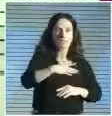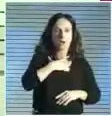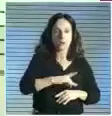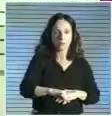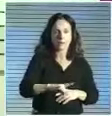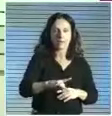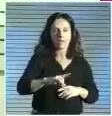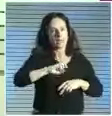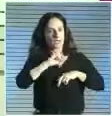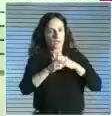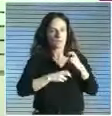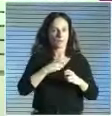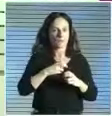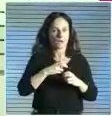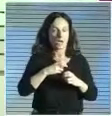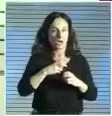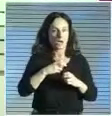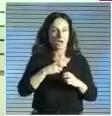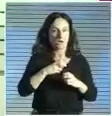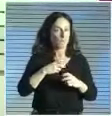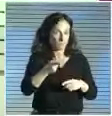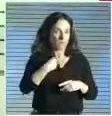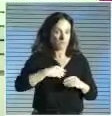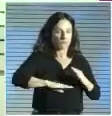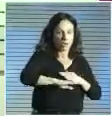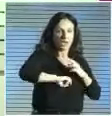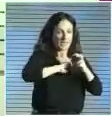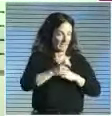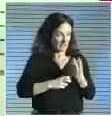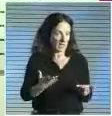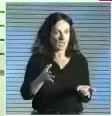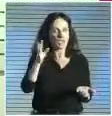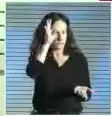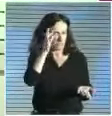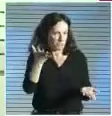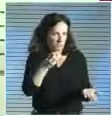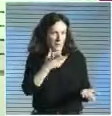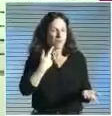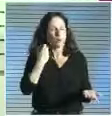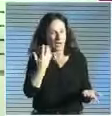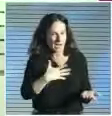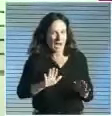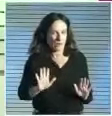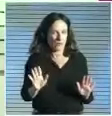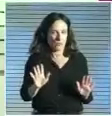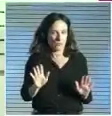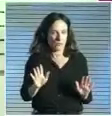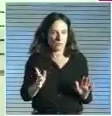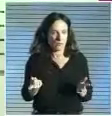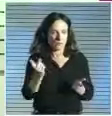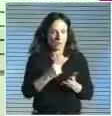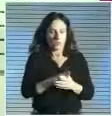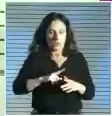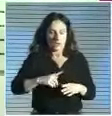recycled materials. Great in theory, but it's quite expensive to distribute that product clear across the country, right? So what ended